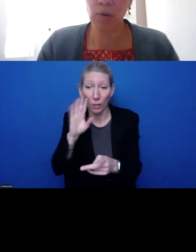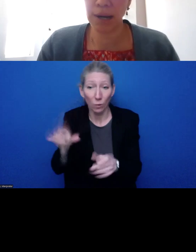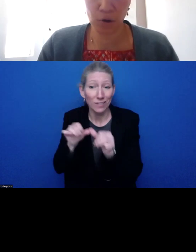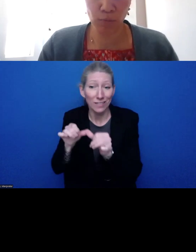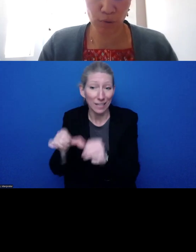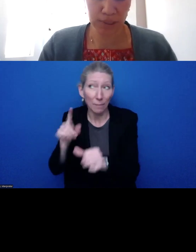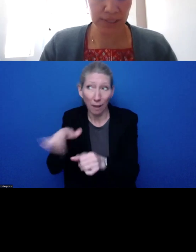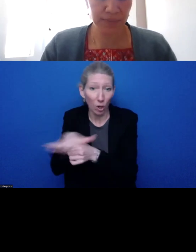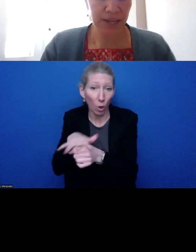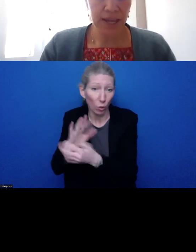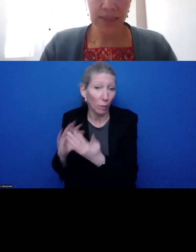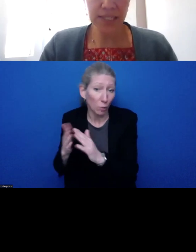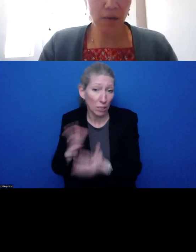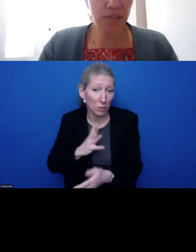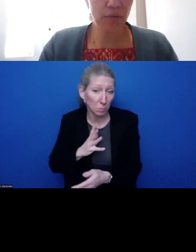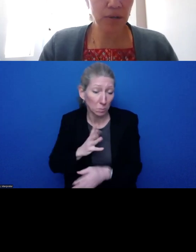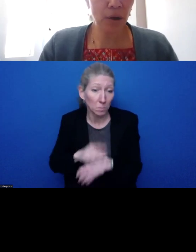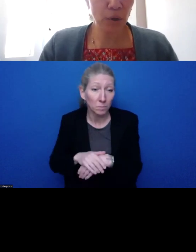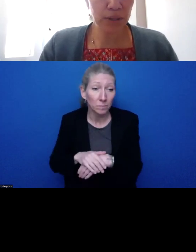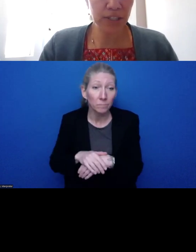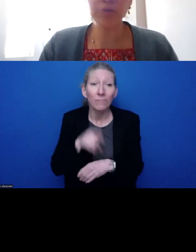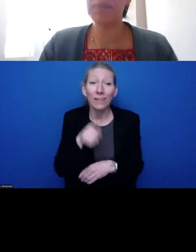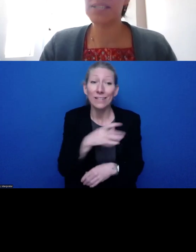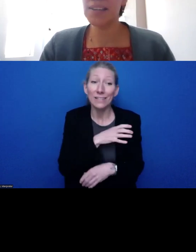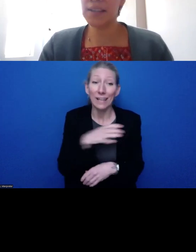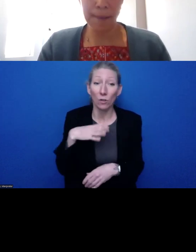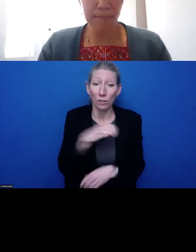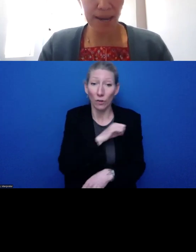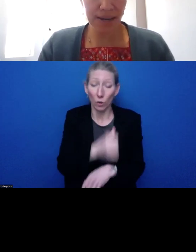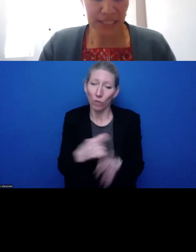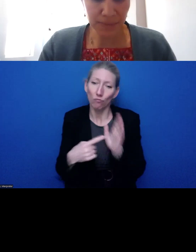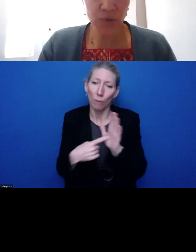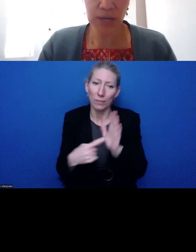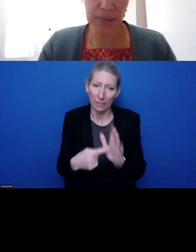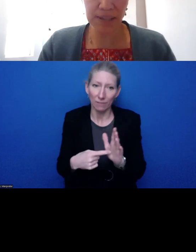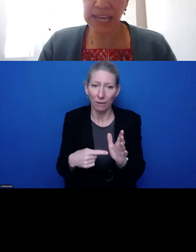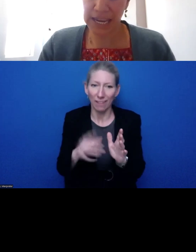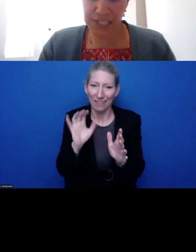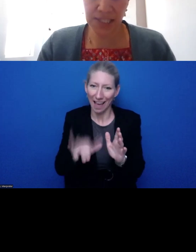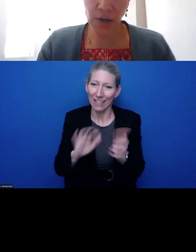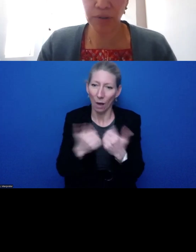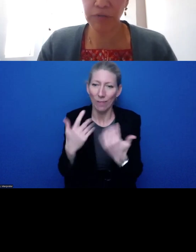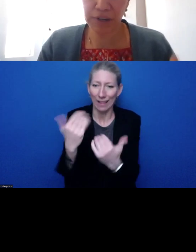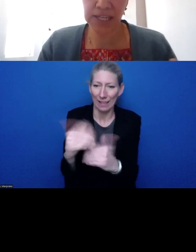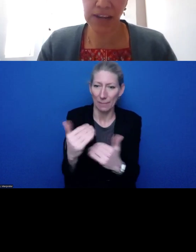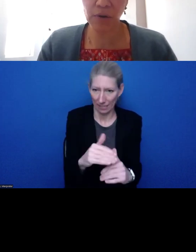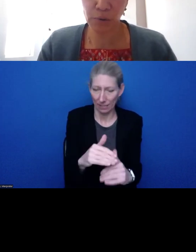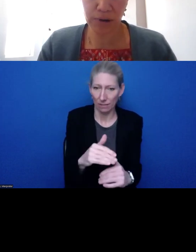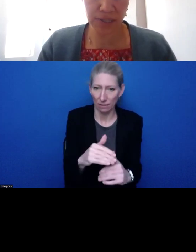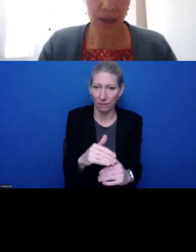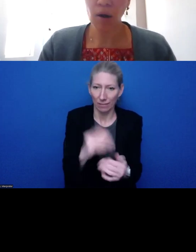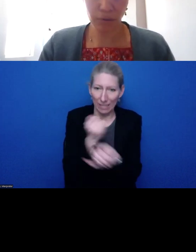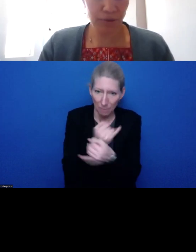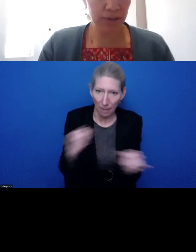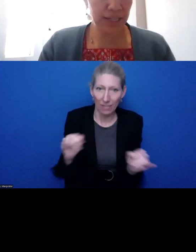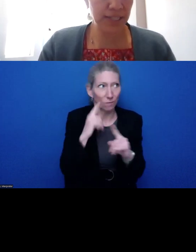by local communities. This council of authorities represented a mechanism to limit the agency of the first level